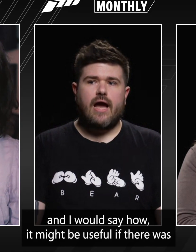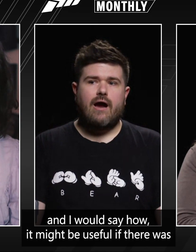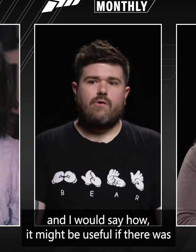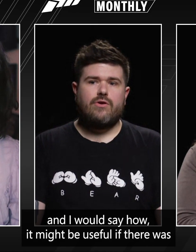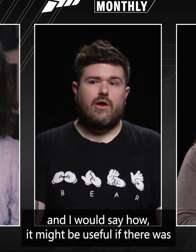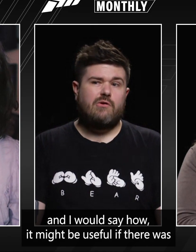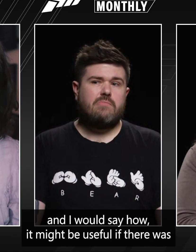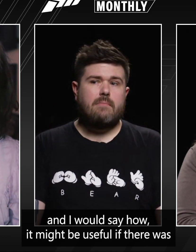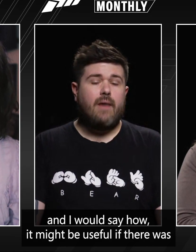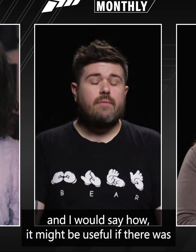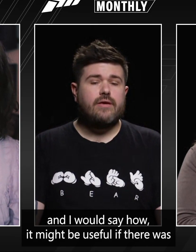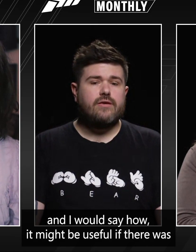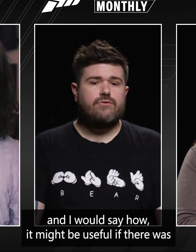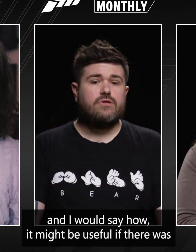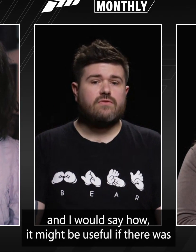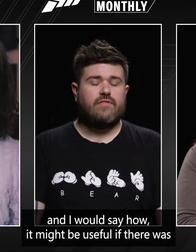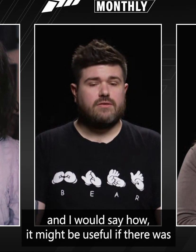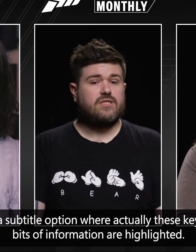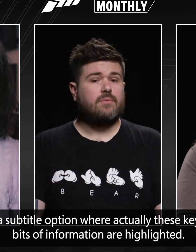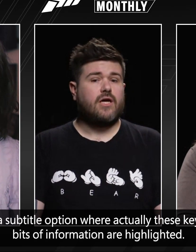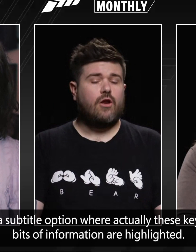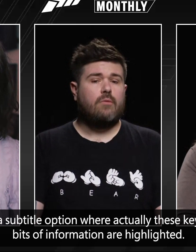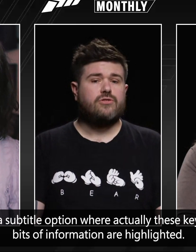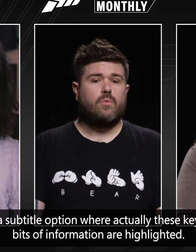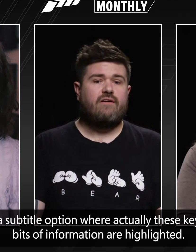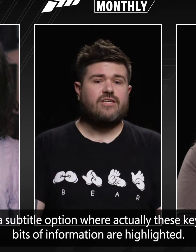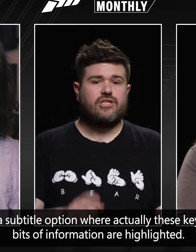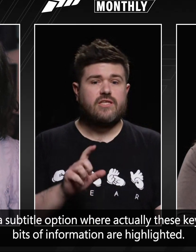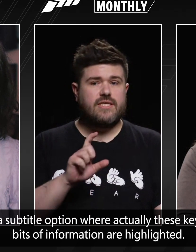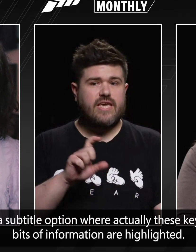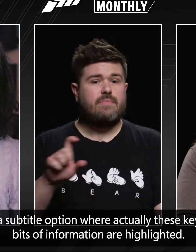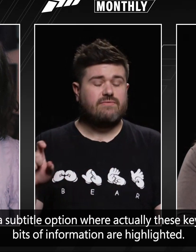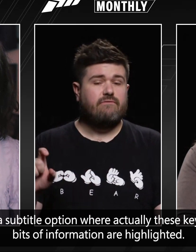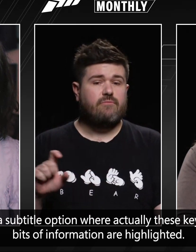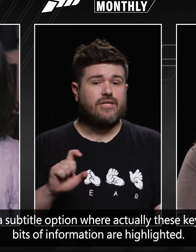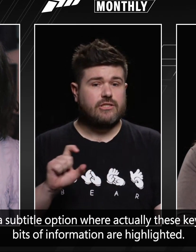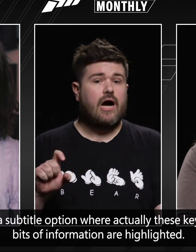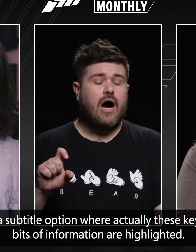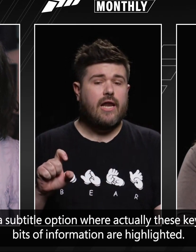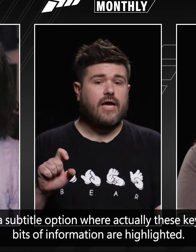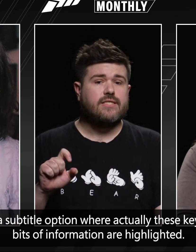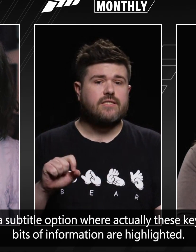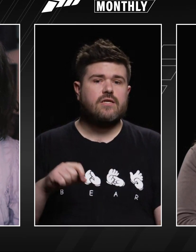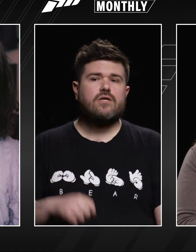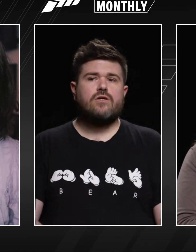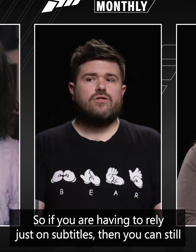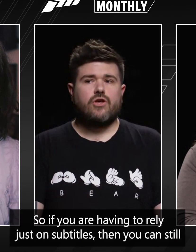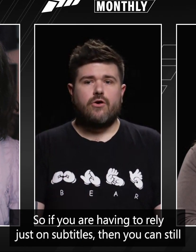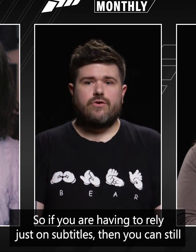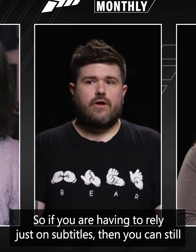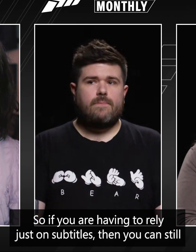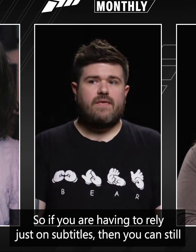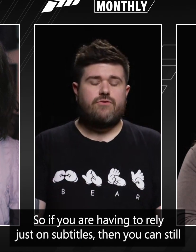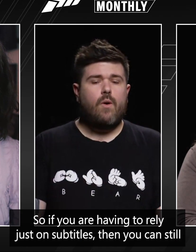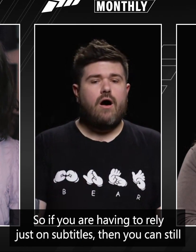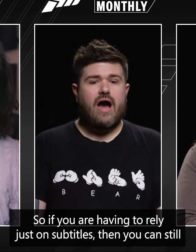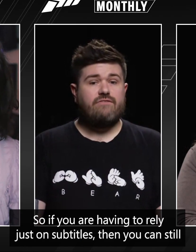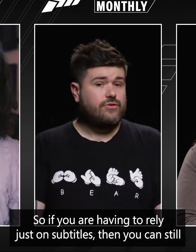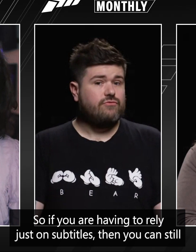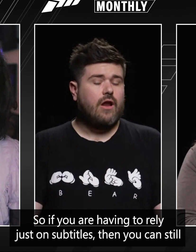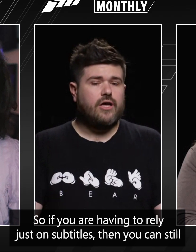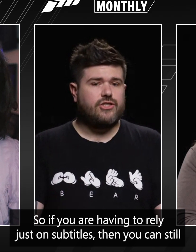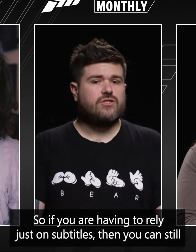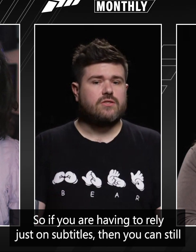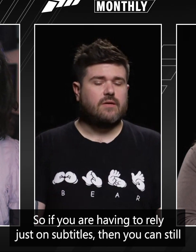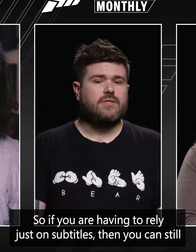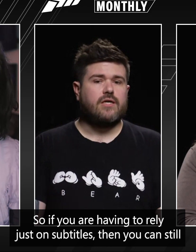was saying how, it might be useful if there was a subtitle option where actually these key bits of information are highlighted. So, if you are having